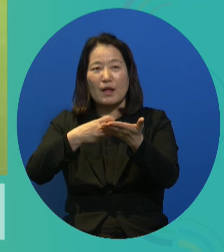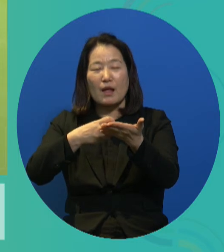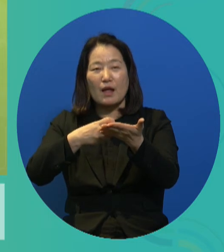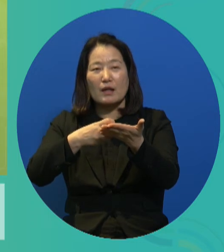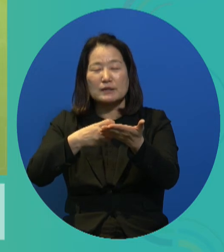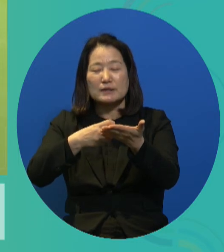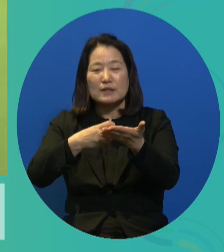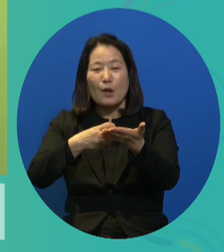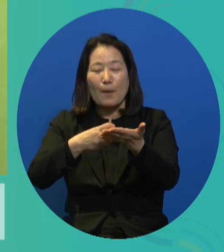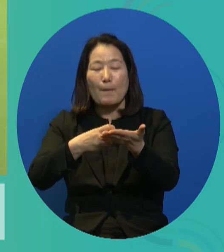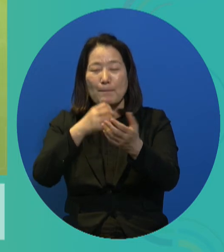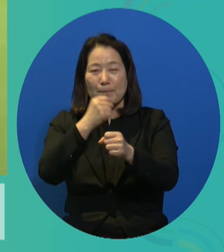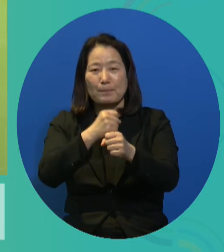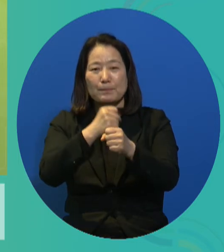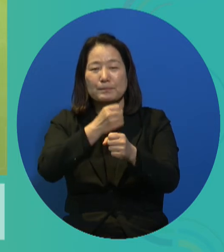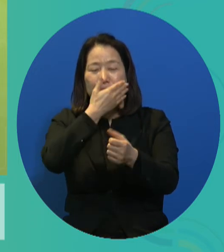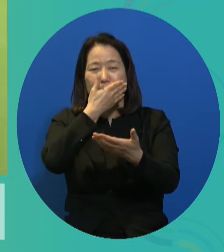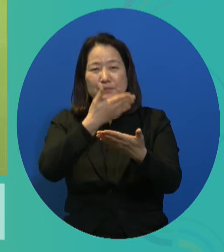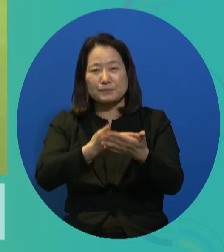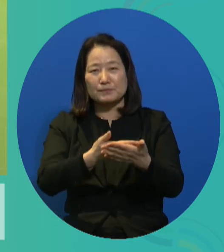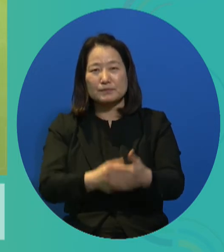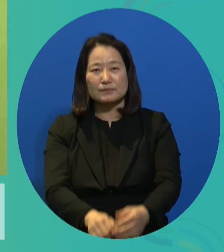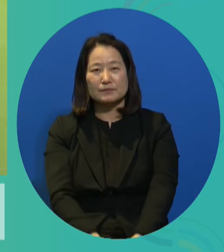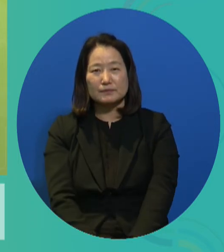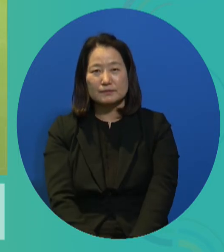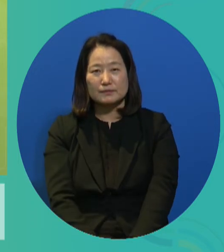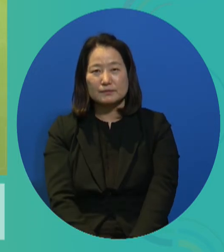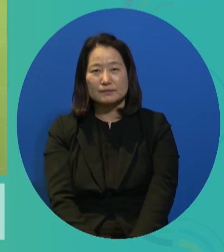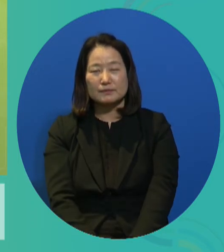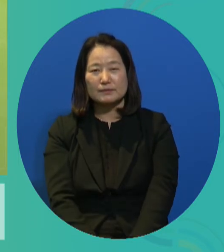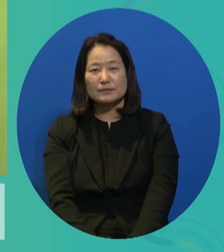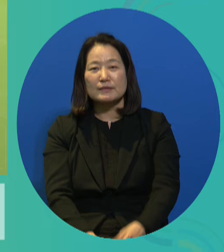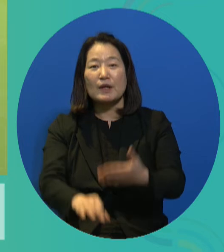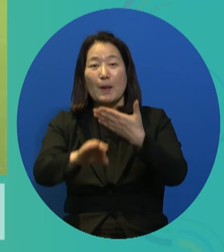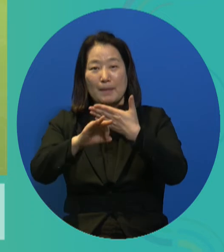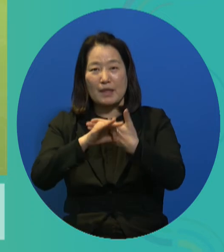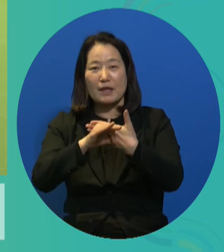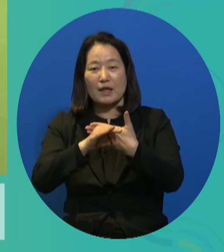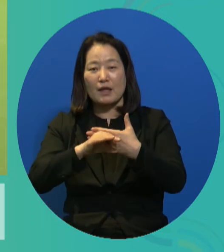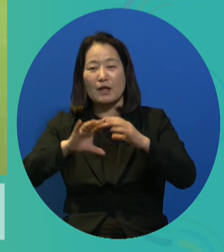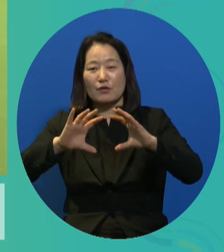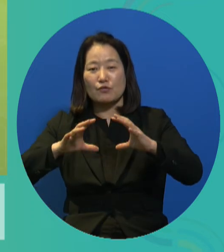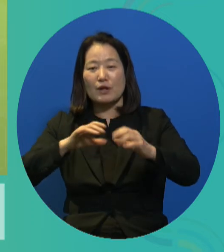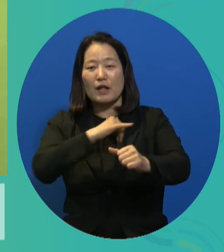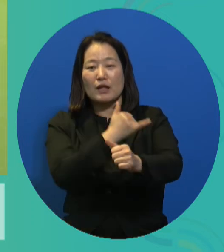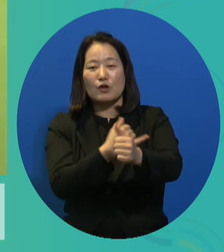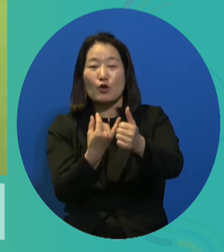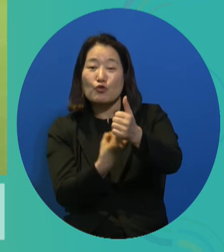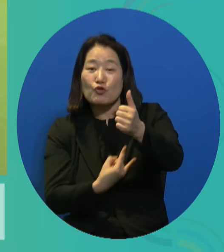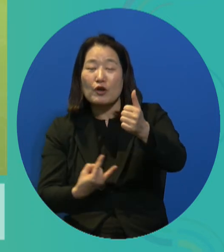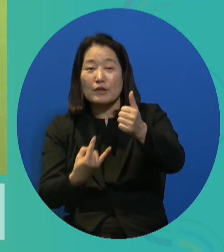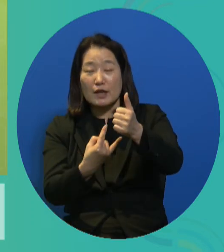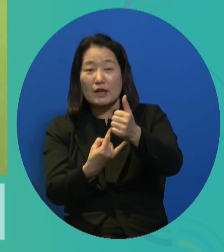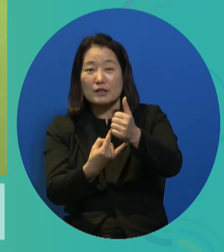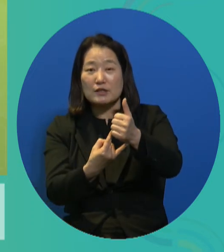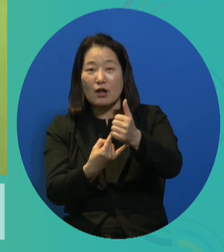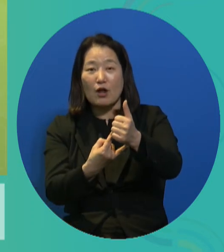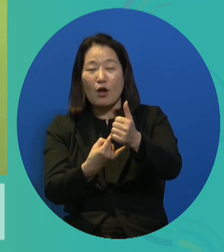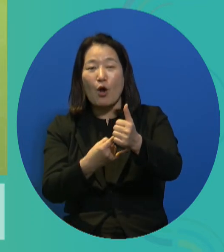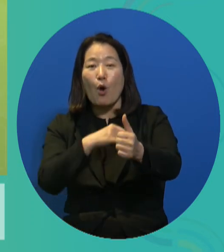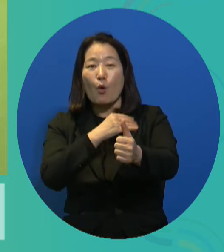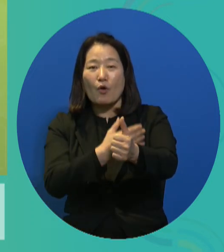overseeing all of this. And to do this, we need to come up with a domestic law that underpins this. And once that is